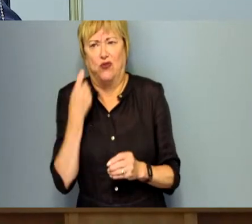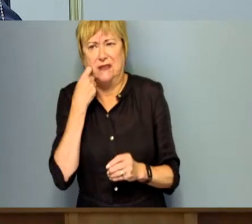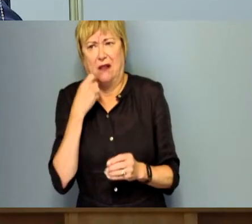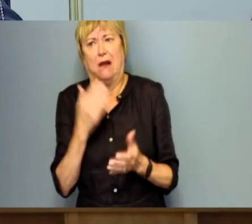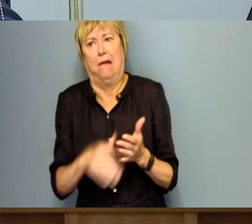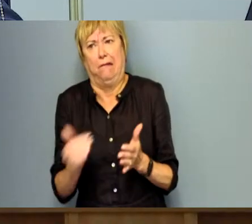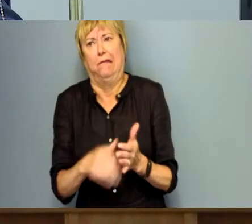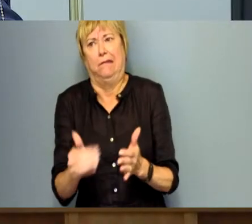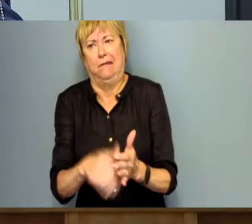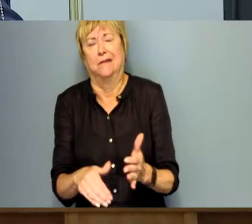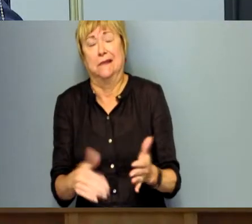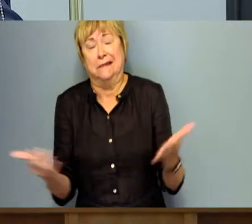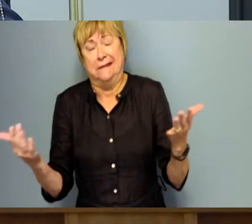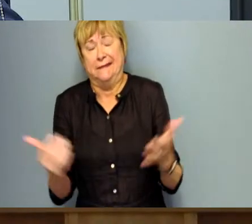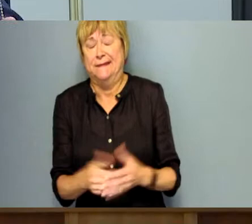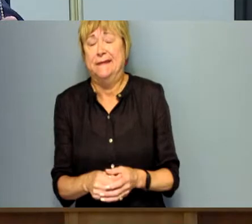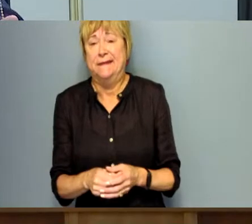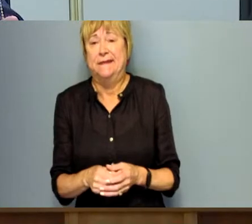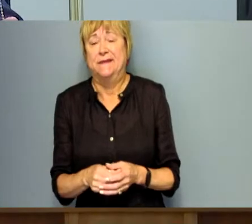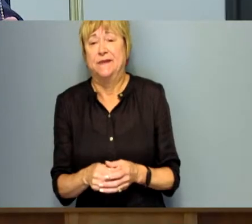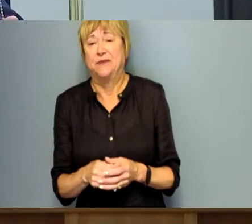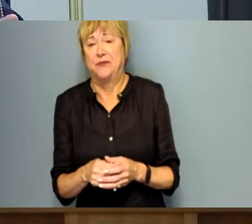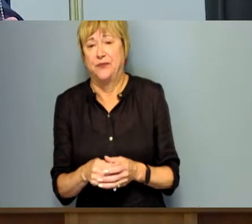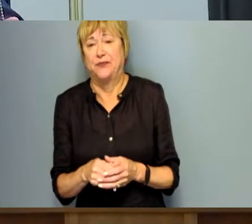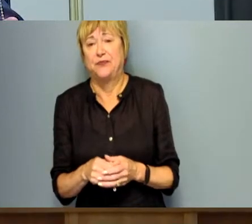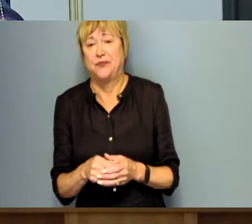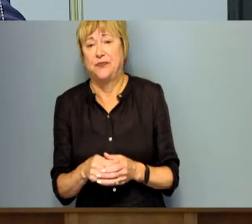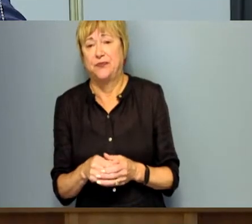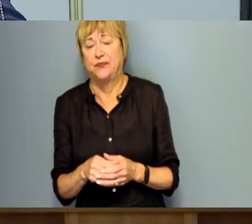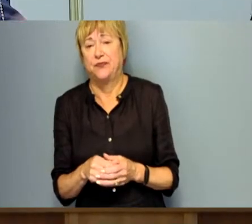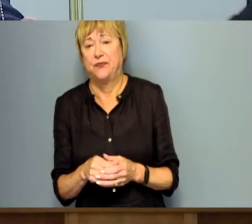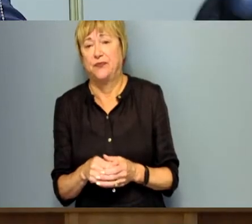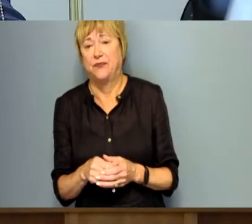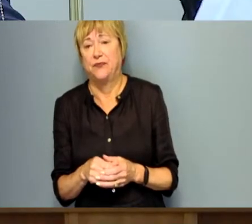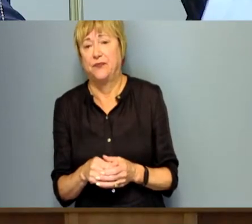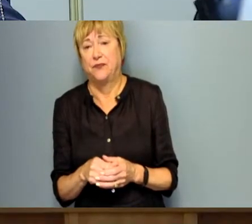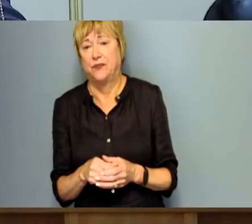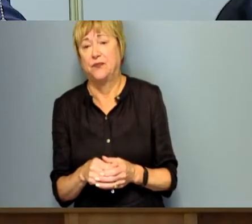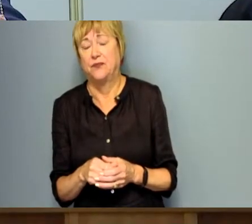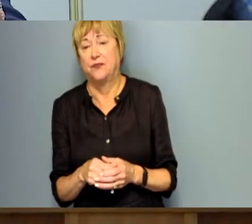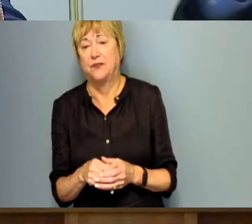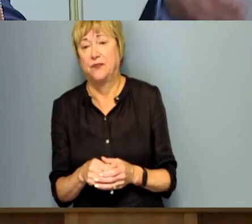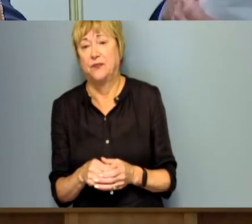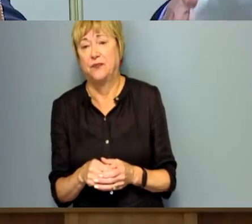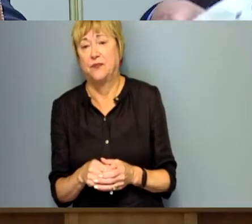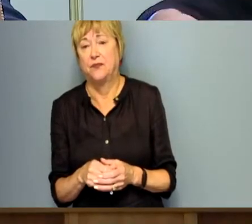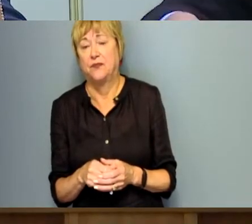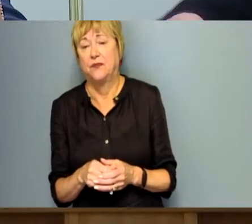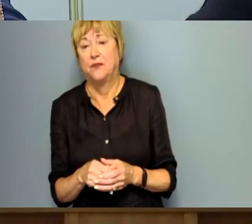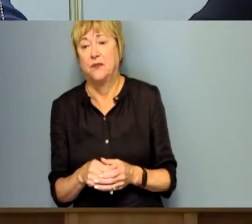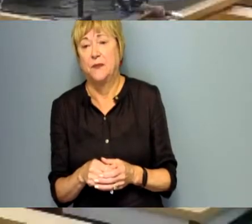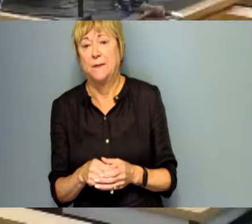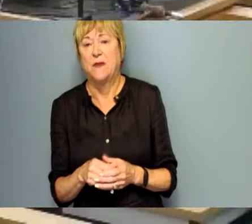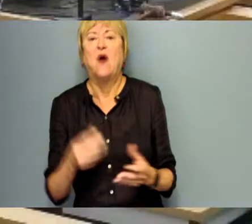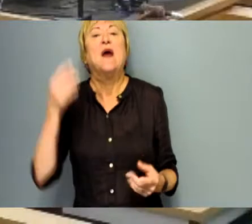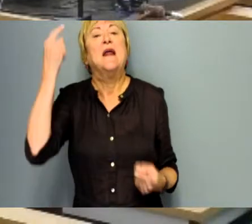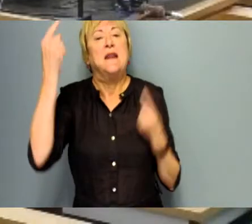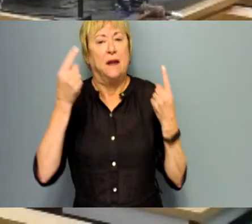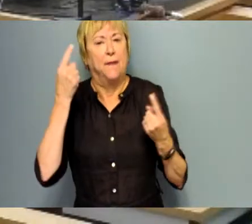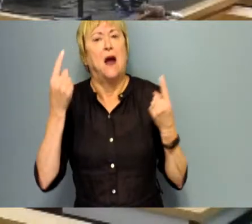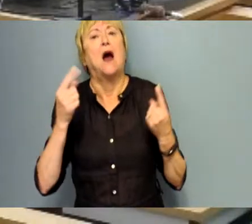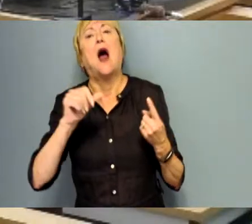but we certainly think about the longer term things that tend to hit